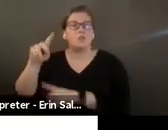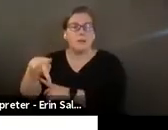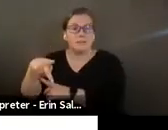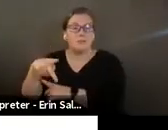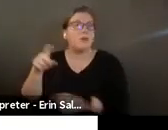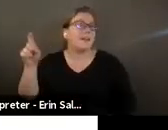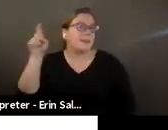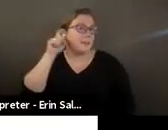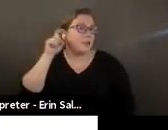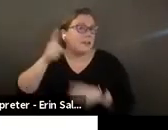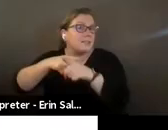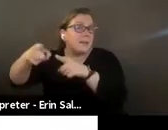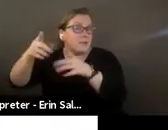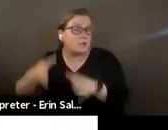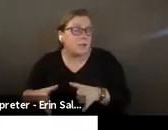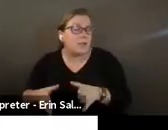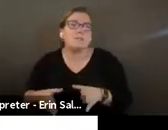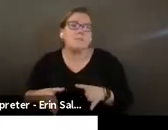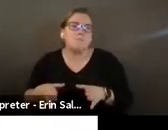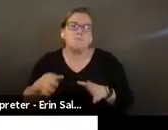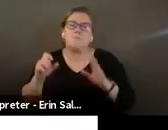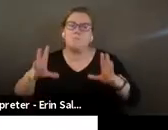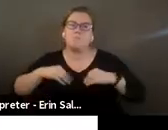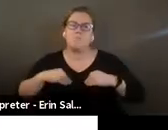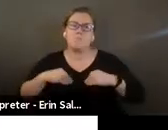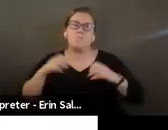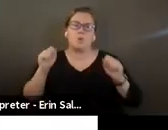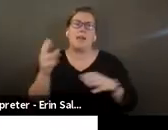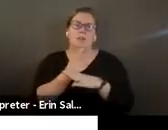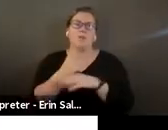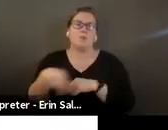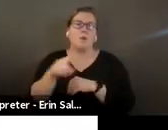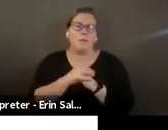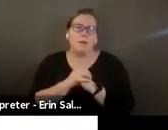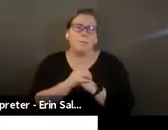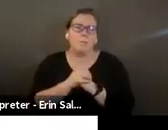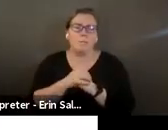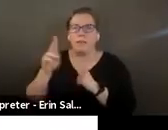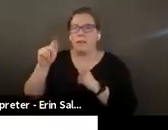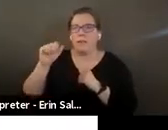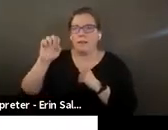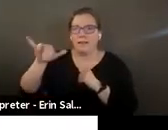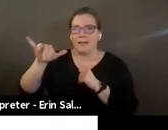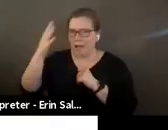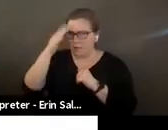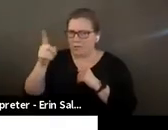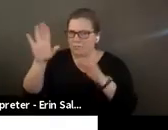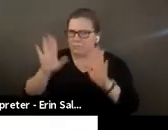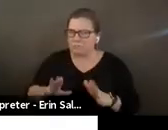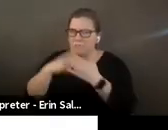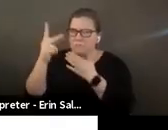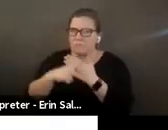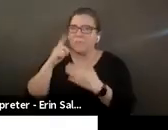or other professional certifiers that you can use. And Casey, I know you guys have a great program for folks to